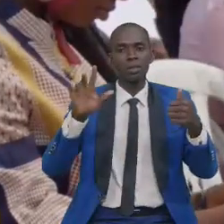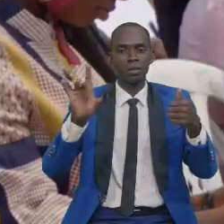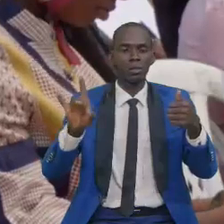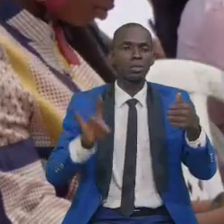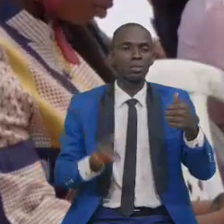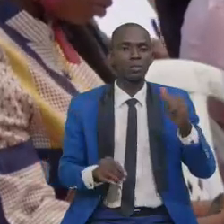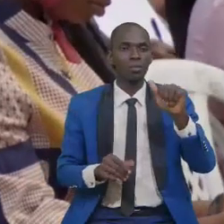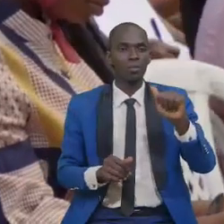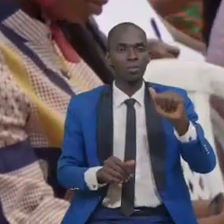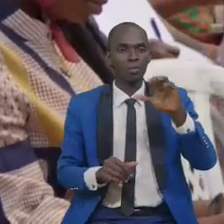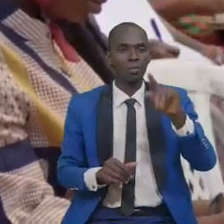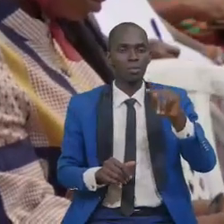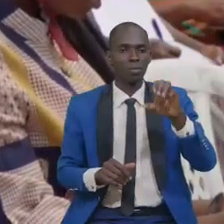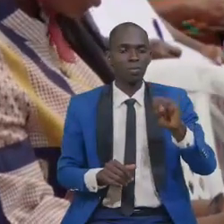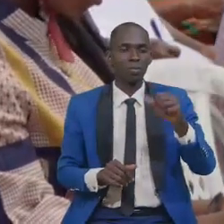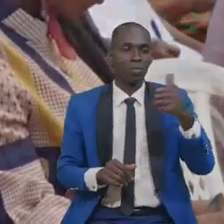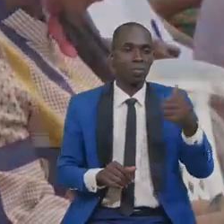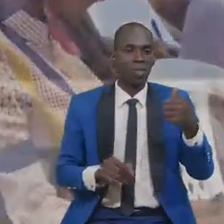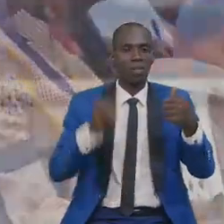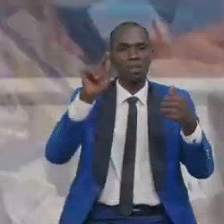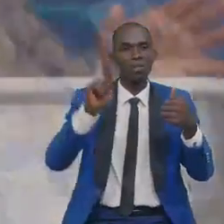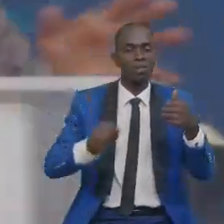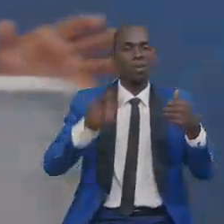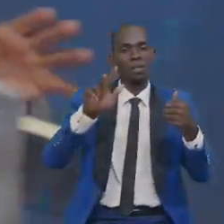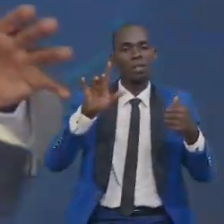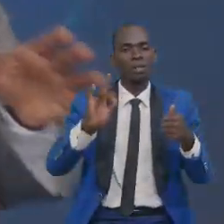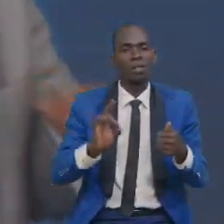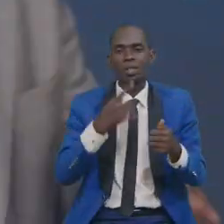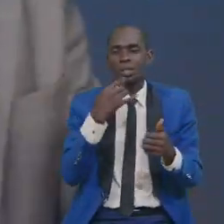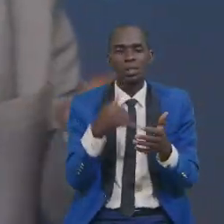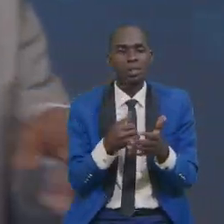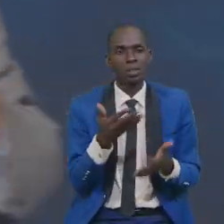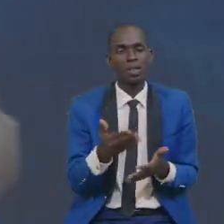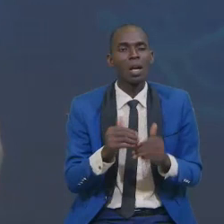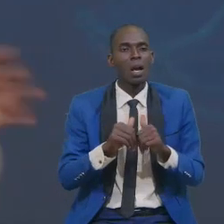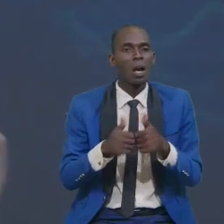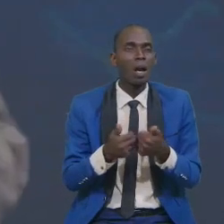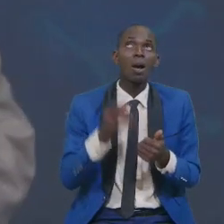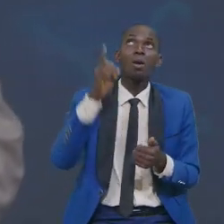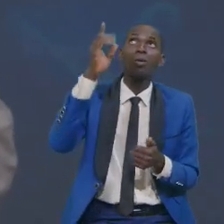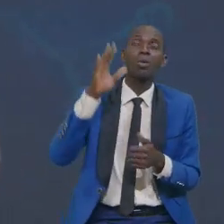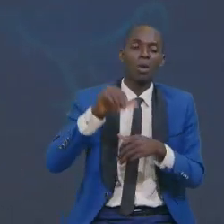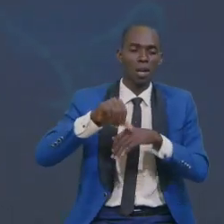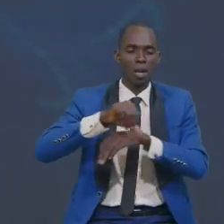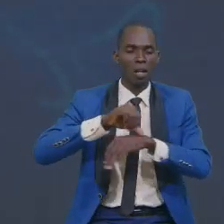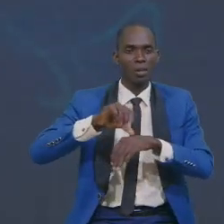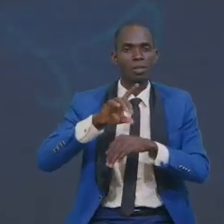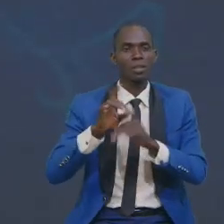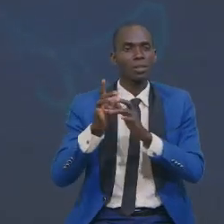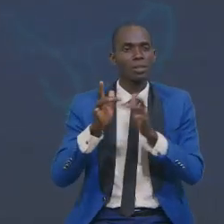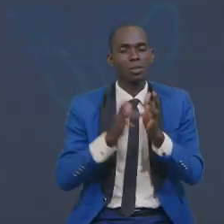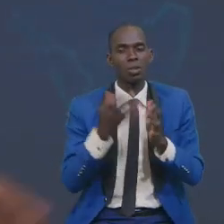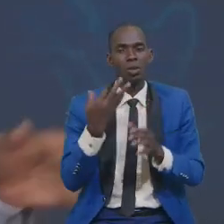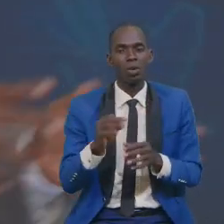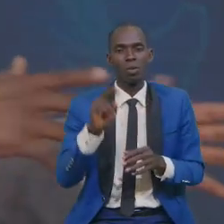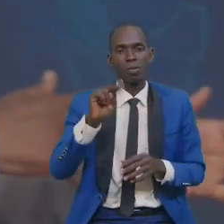verse 38 age it says how God's anointed Jesus of Nazareth